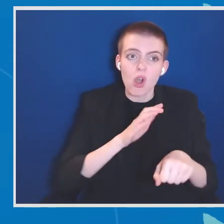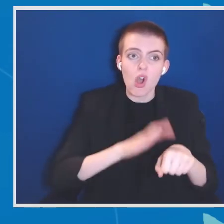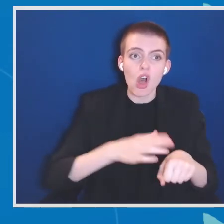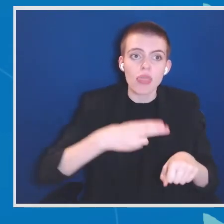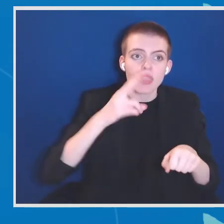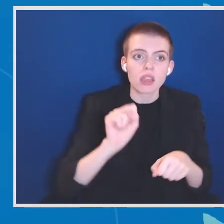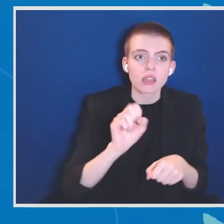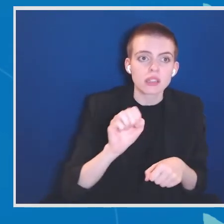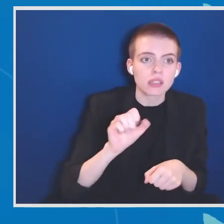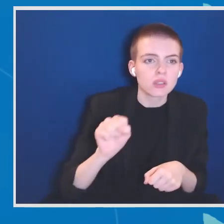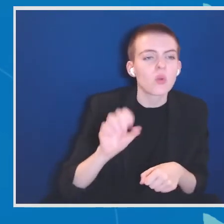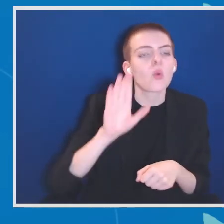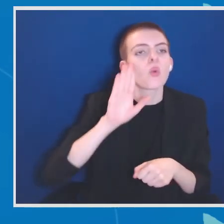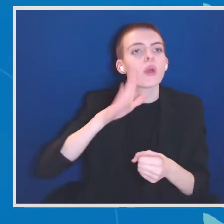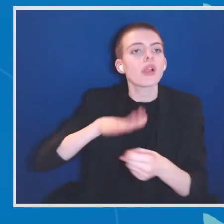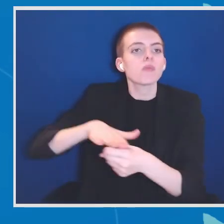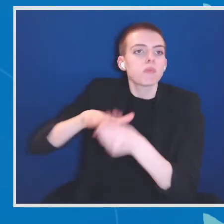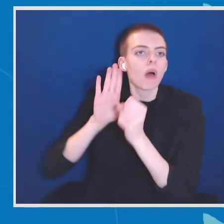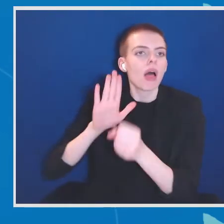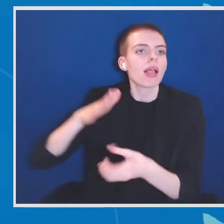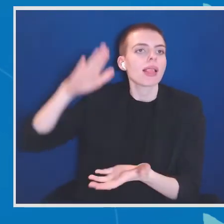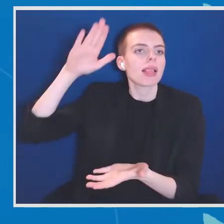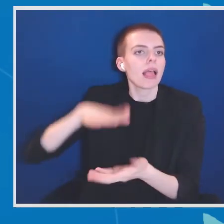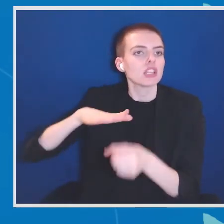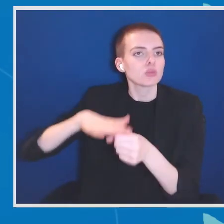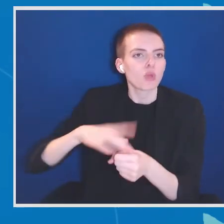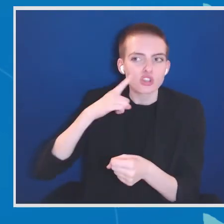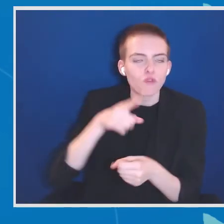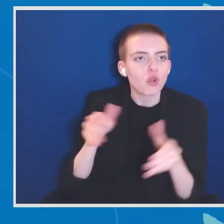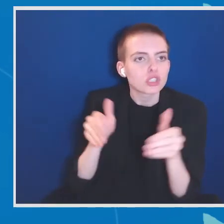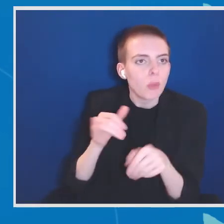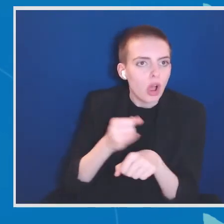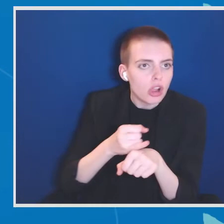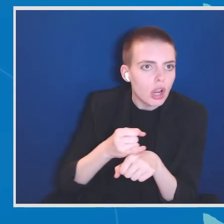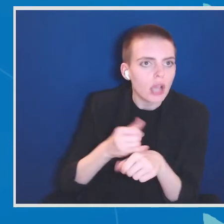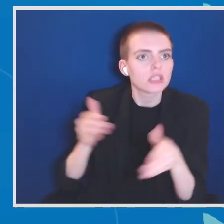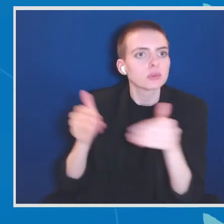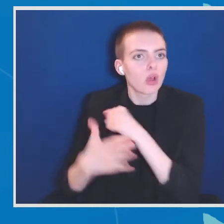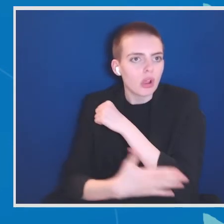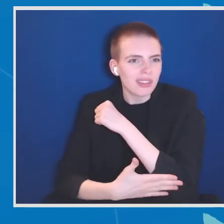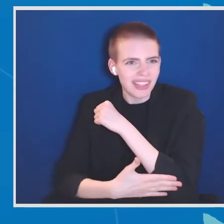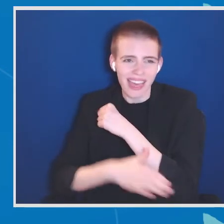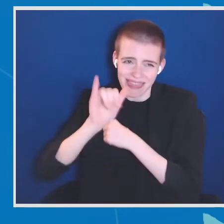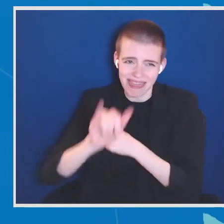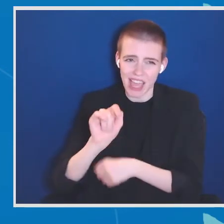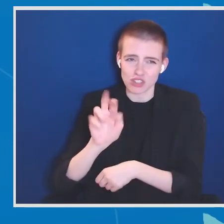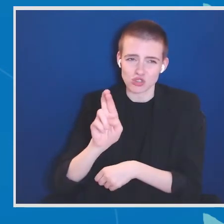island states, and we could make progress. We need that treaty this year. Great. Thank you.